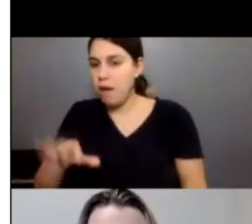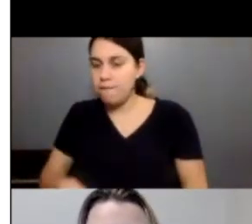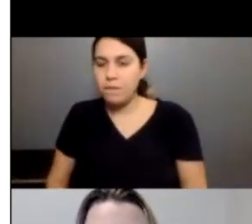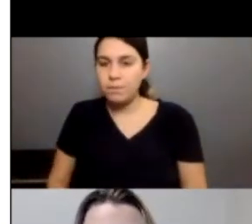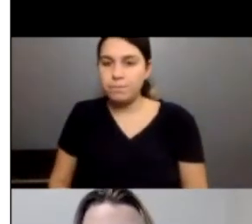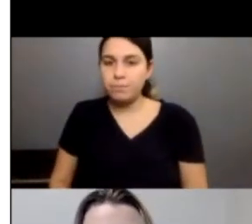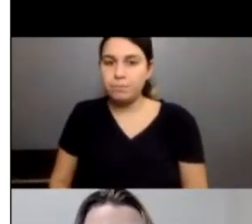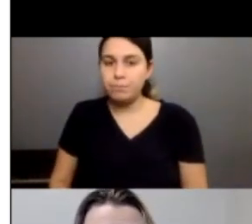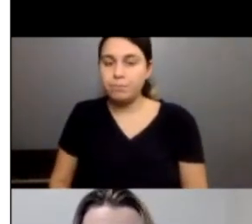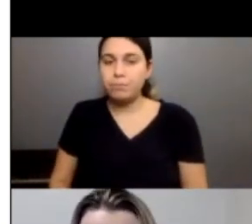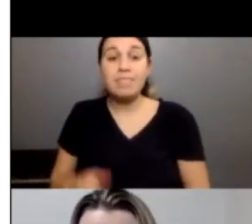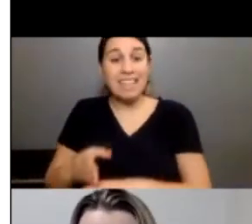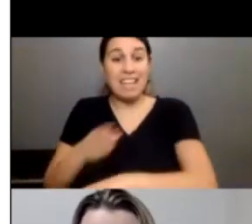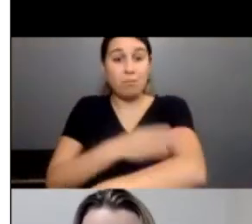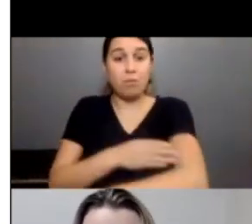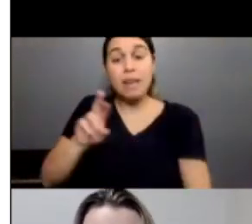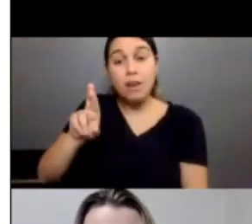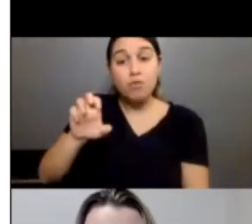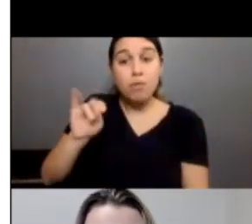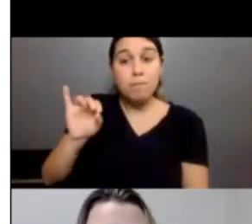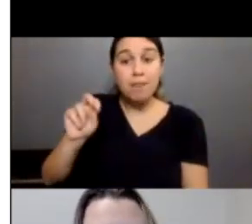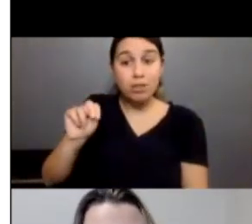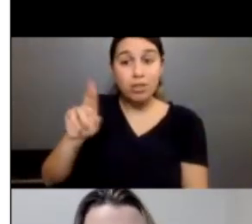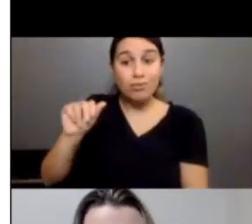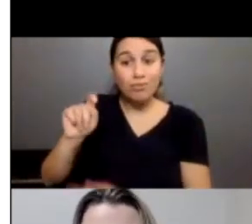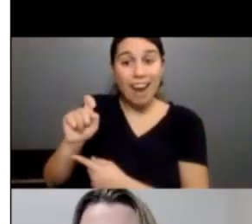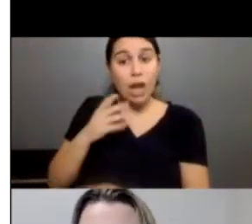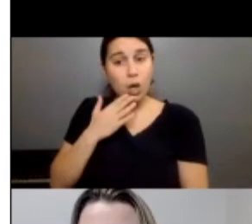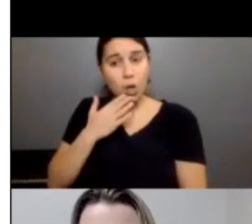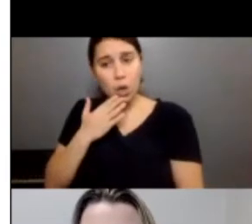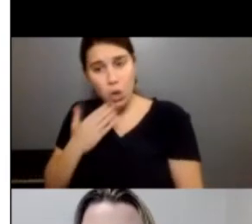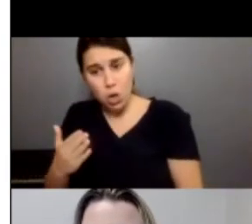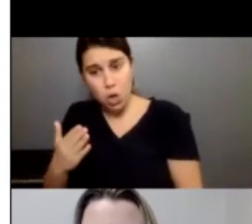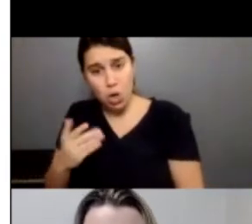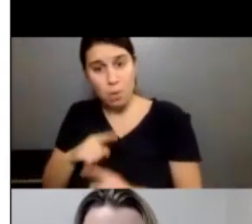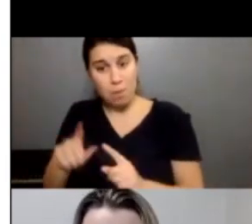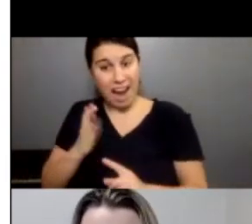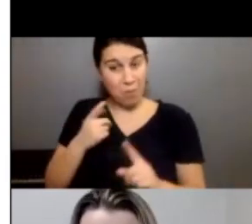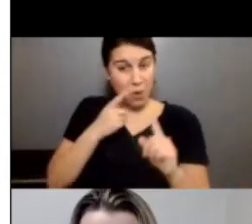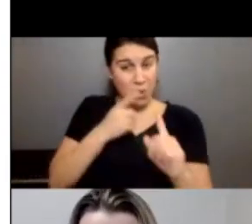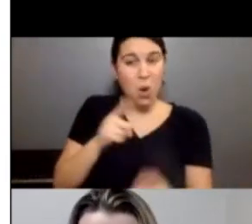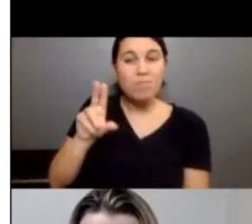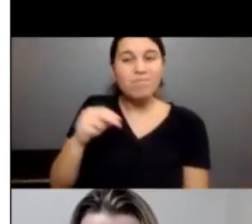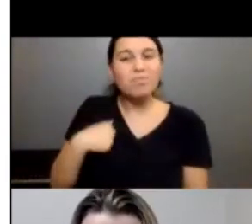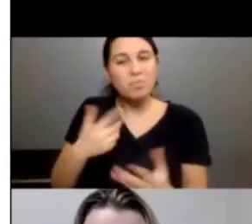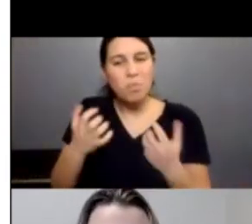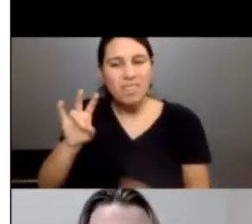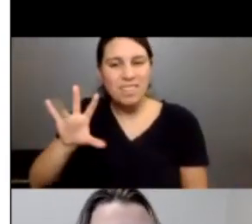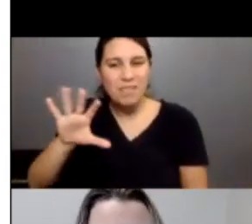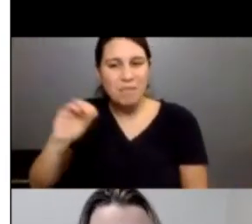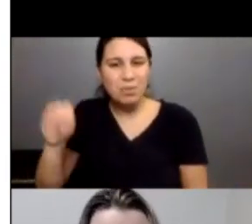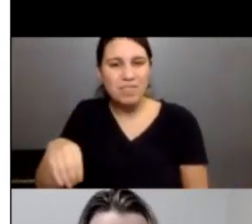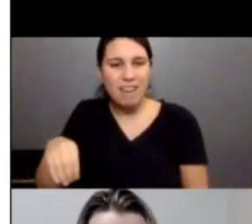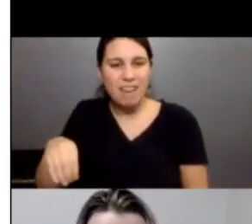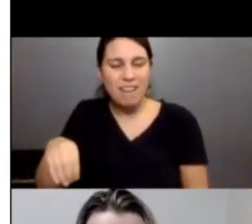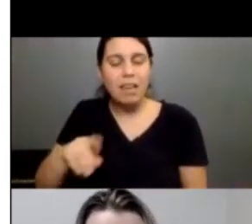our improvement and remission rates are good, they are not where we thought we would be. Our goal was to hit 75% improvement, but